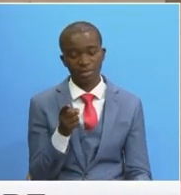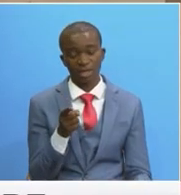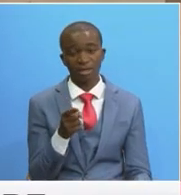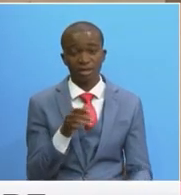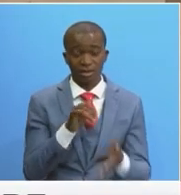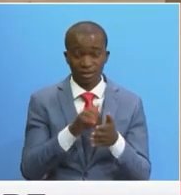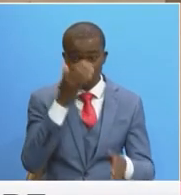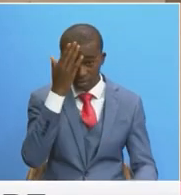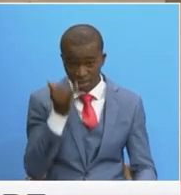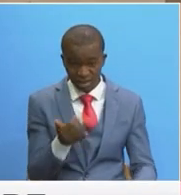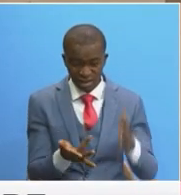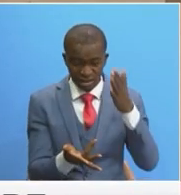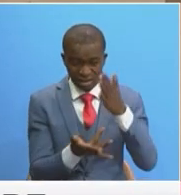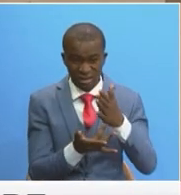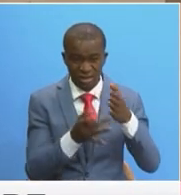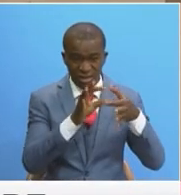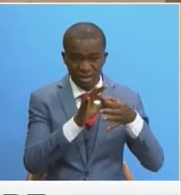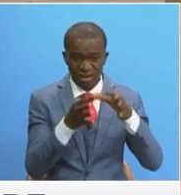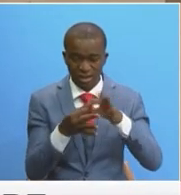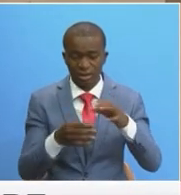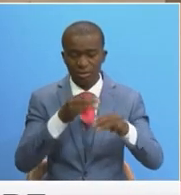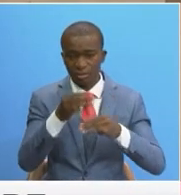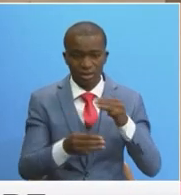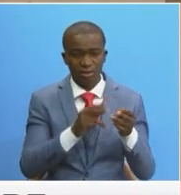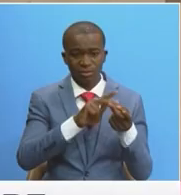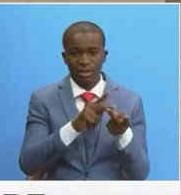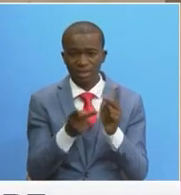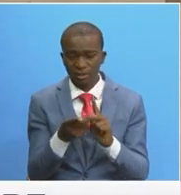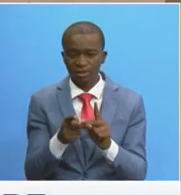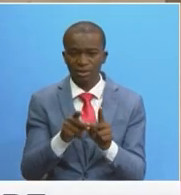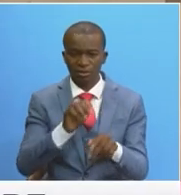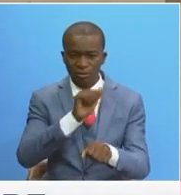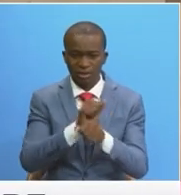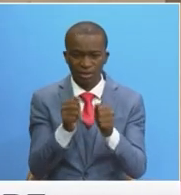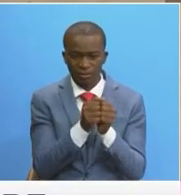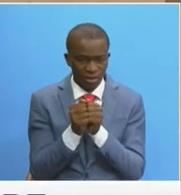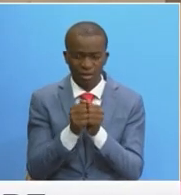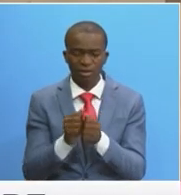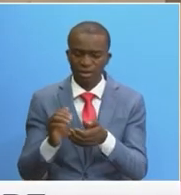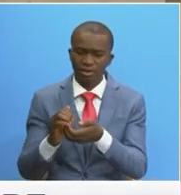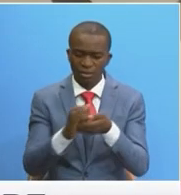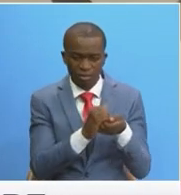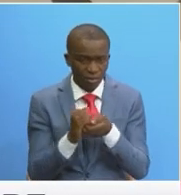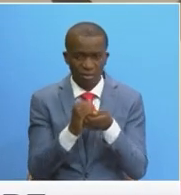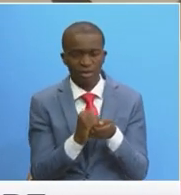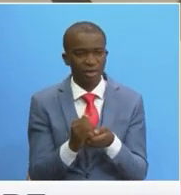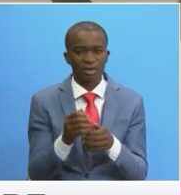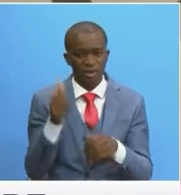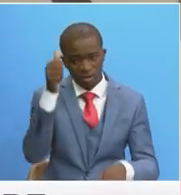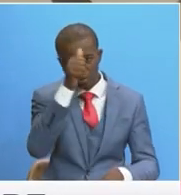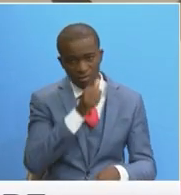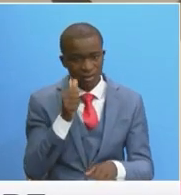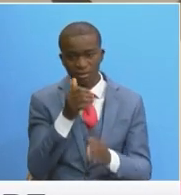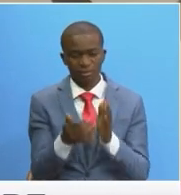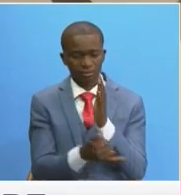means, partnership and collaboration as African governments. Les,